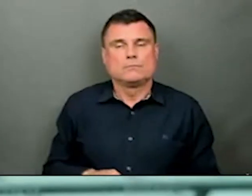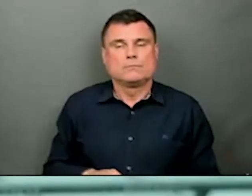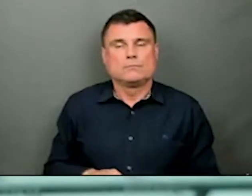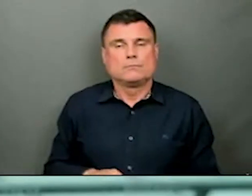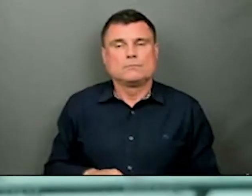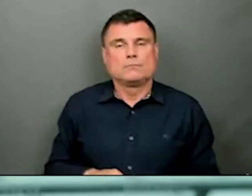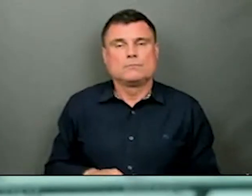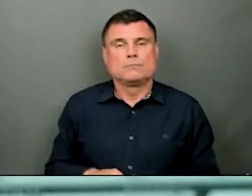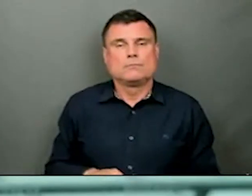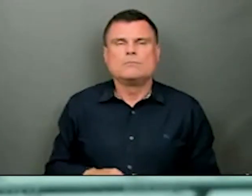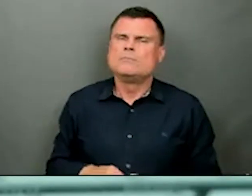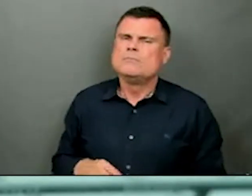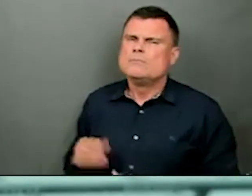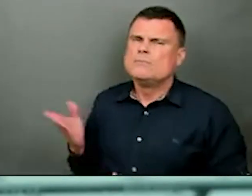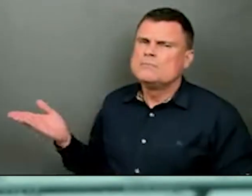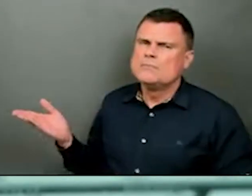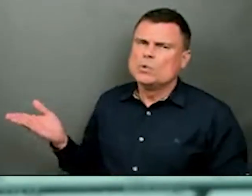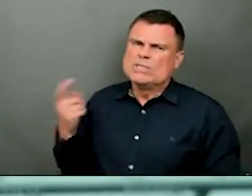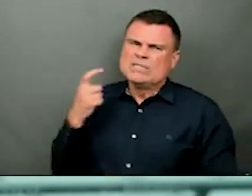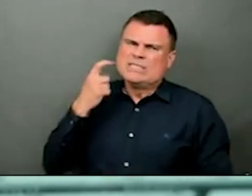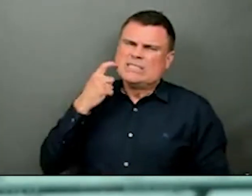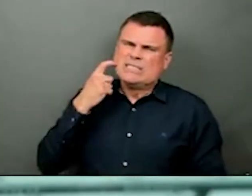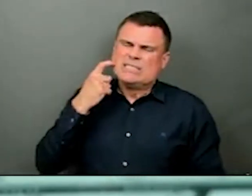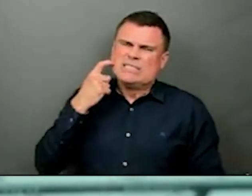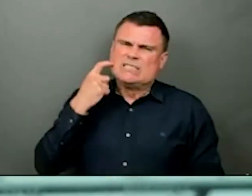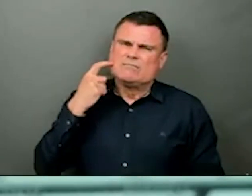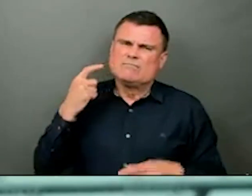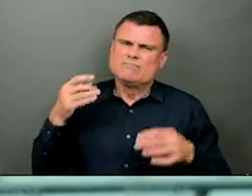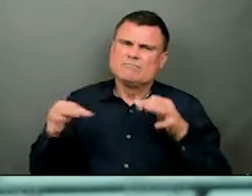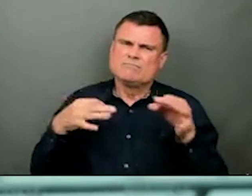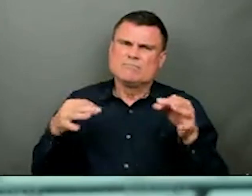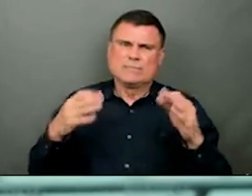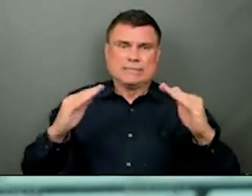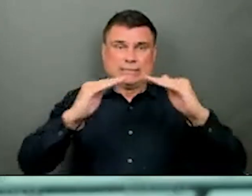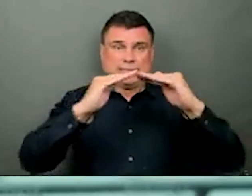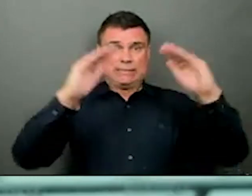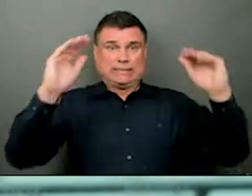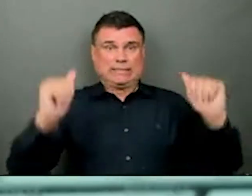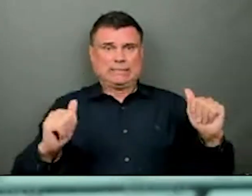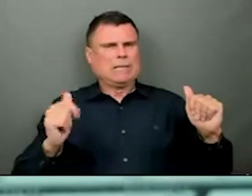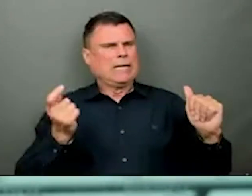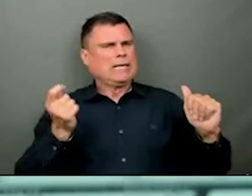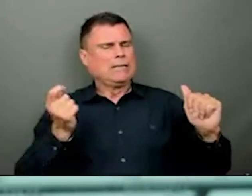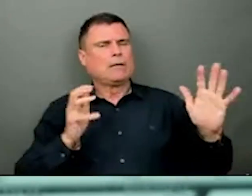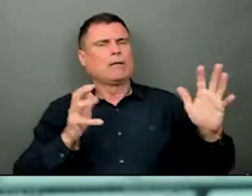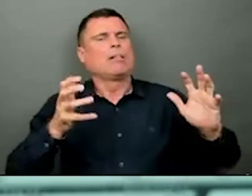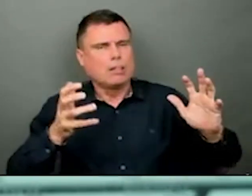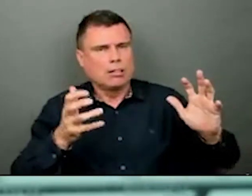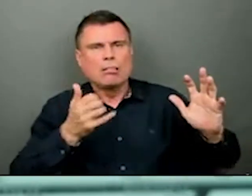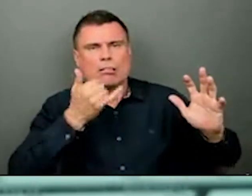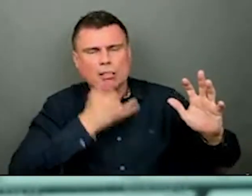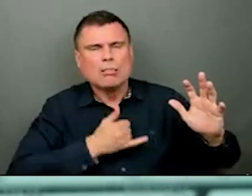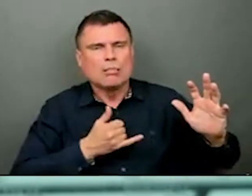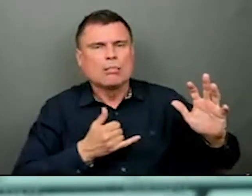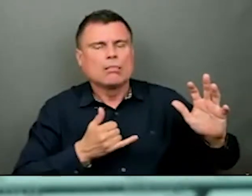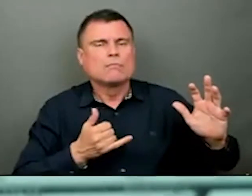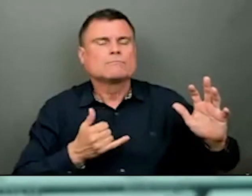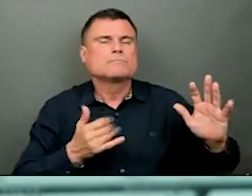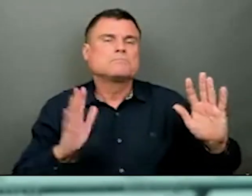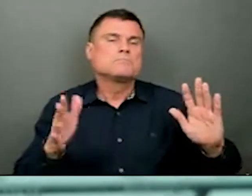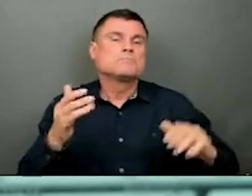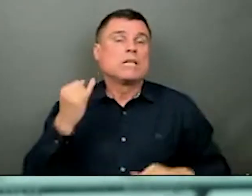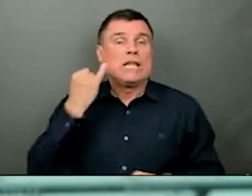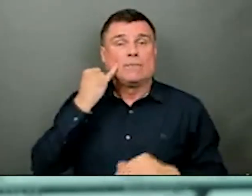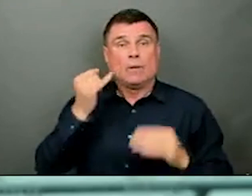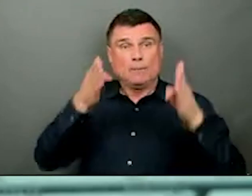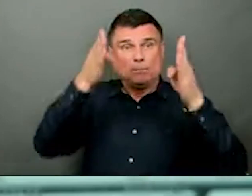had their first dose at a pharmacy or workplace. I guess people are wondering, why isn't that